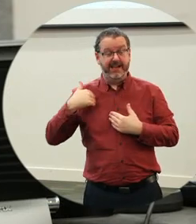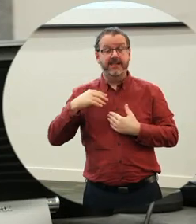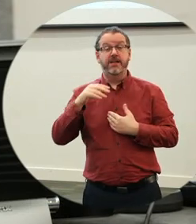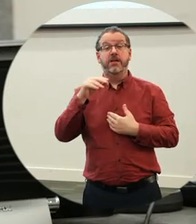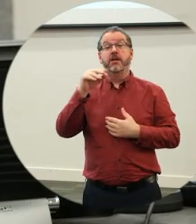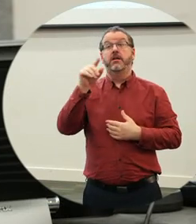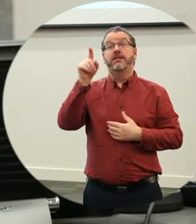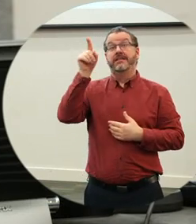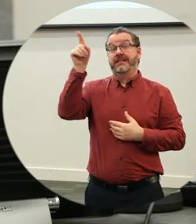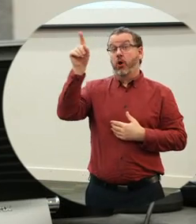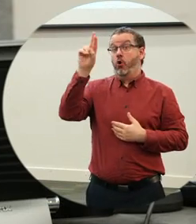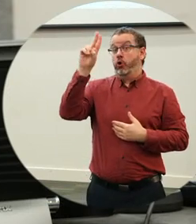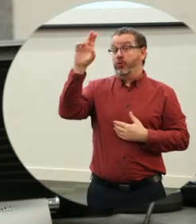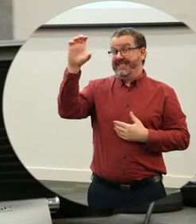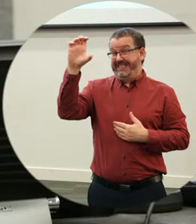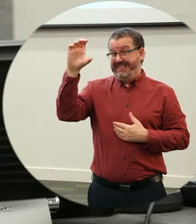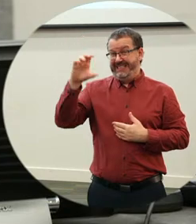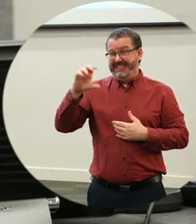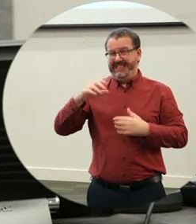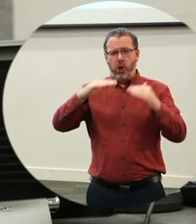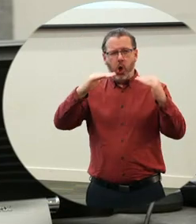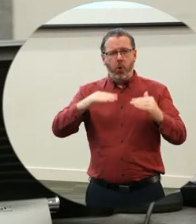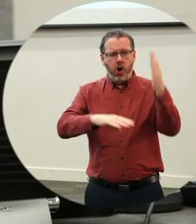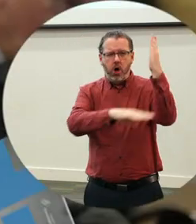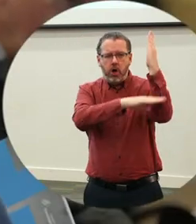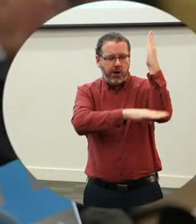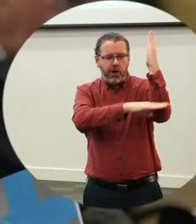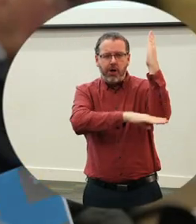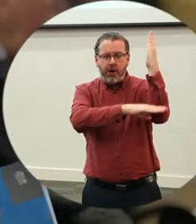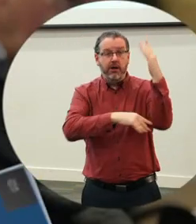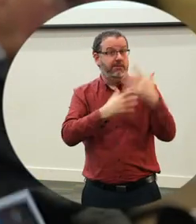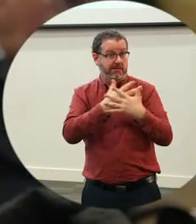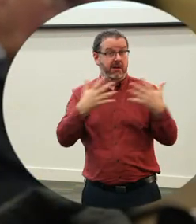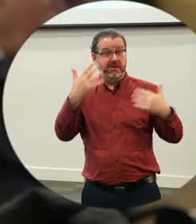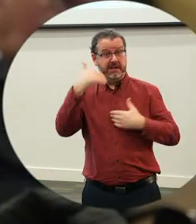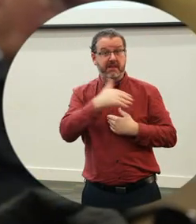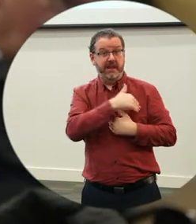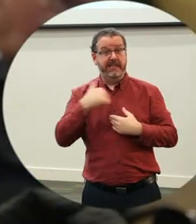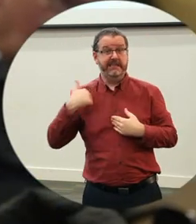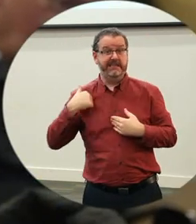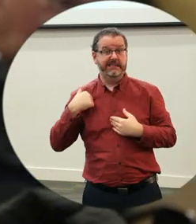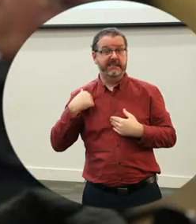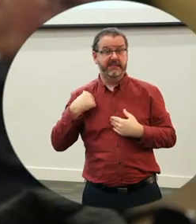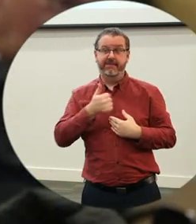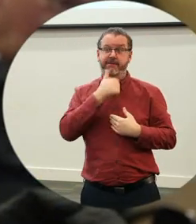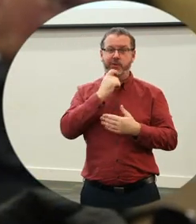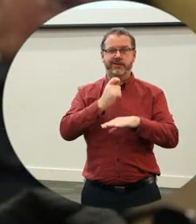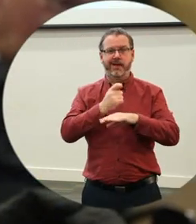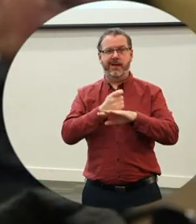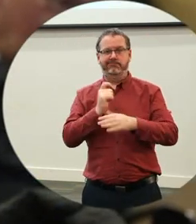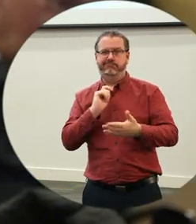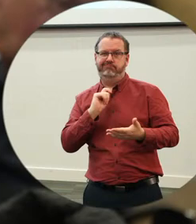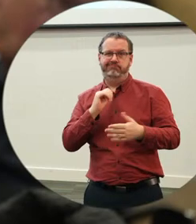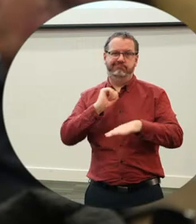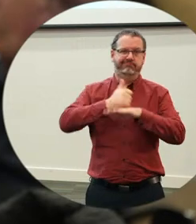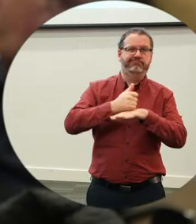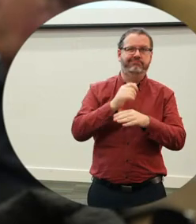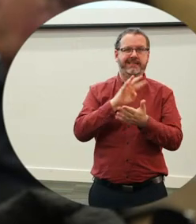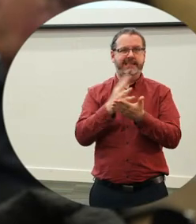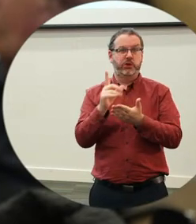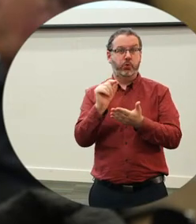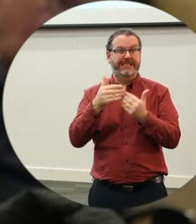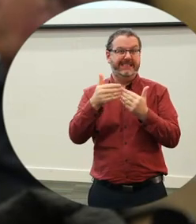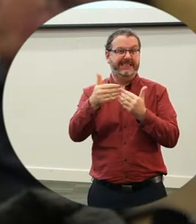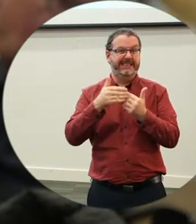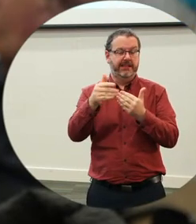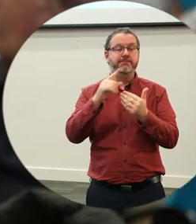the Royal Ulster Constabulary when it was established in the 1920s. They didn't get into the upper ranks. And